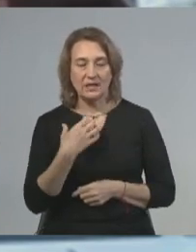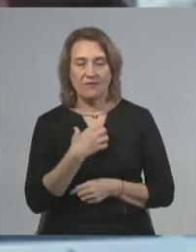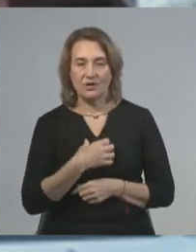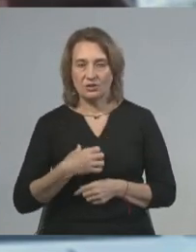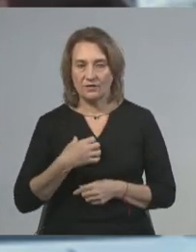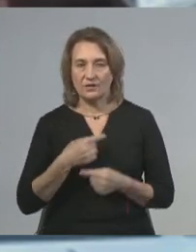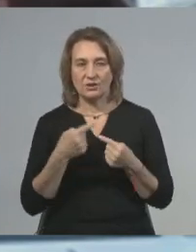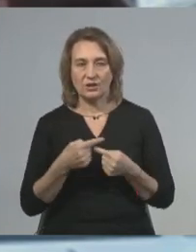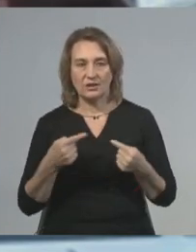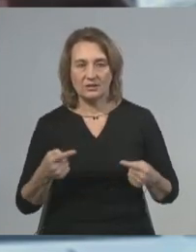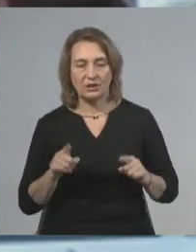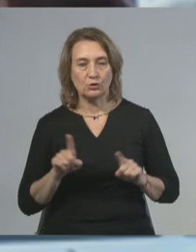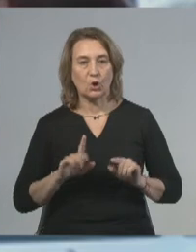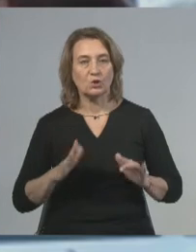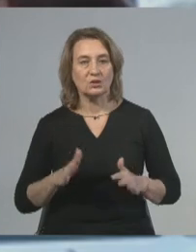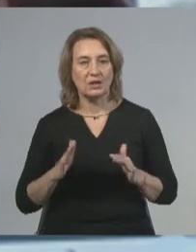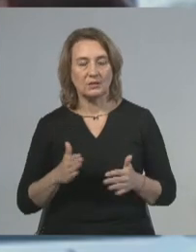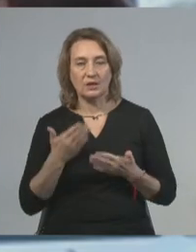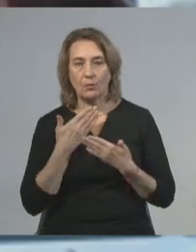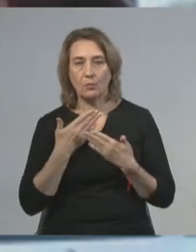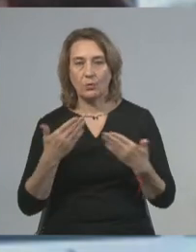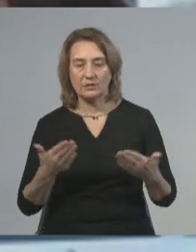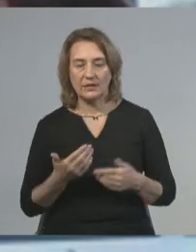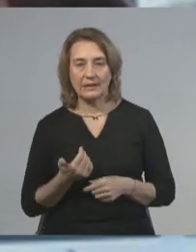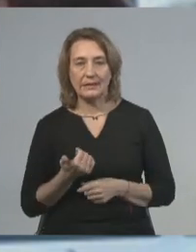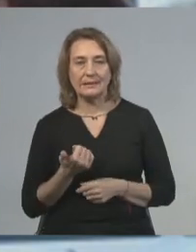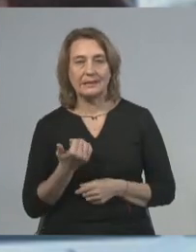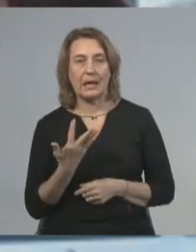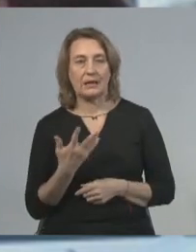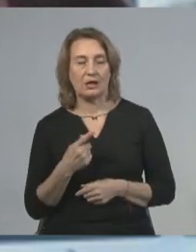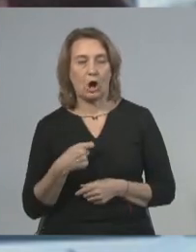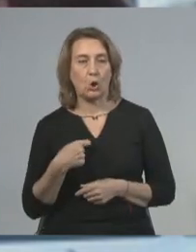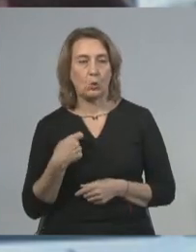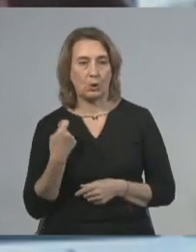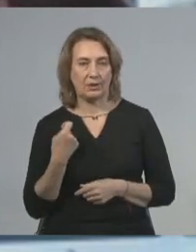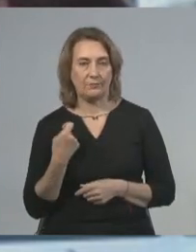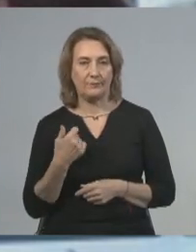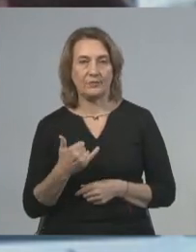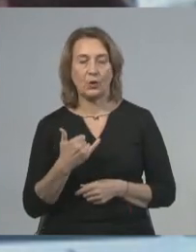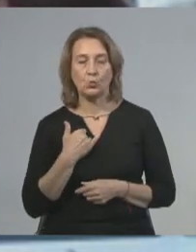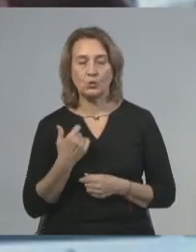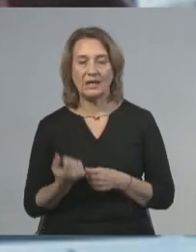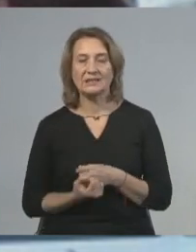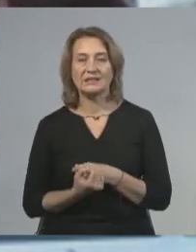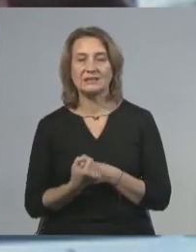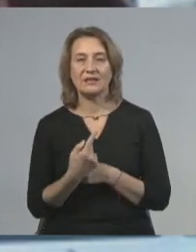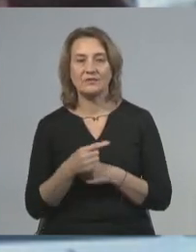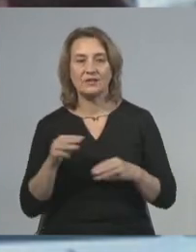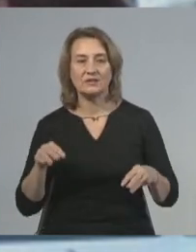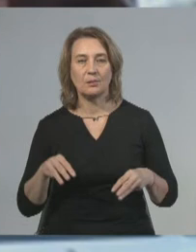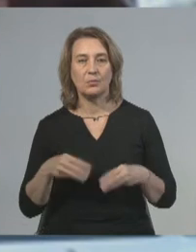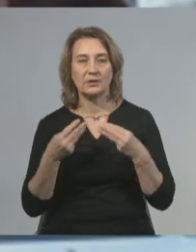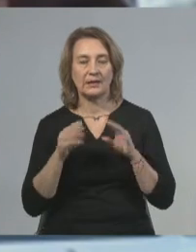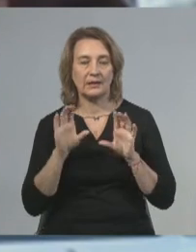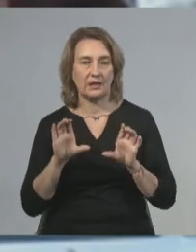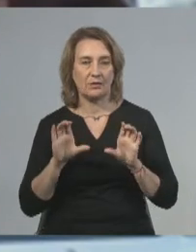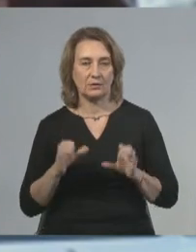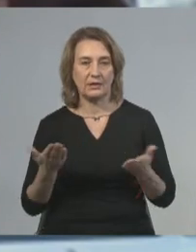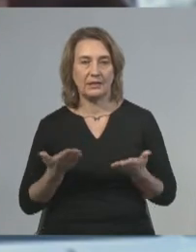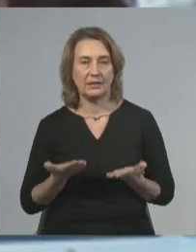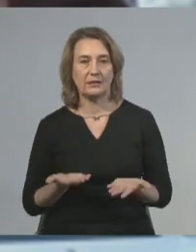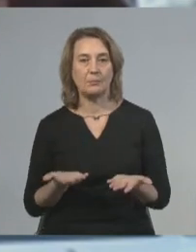issue within the last couple of years was media code that was accepted by all relevant